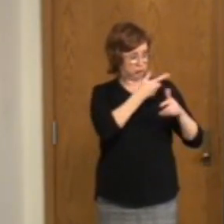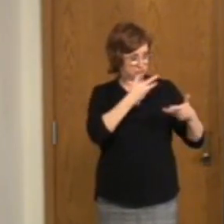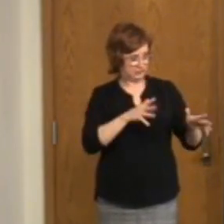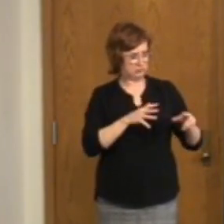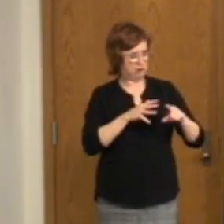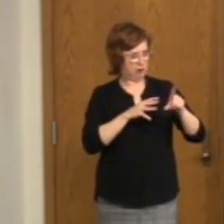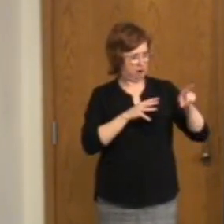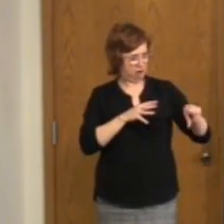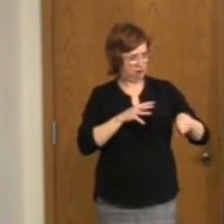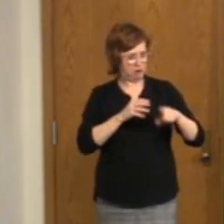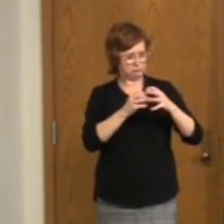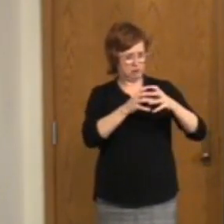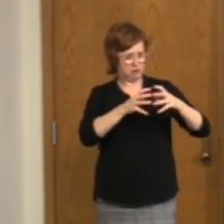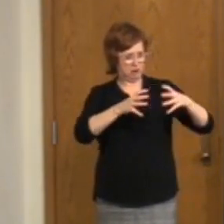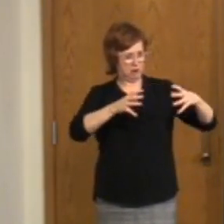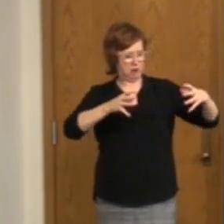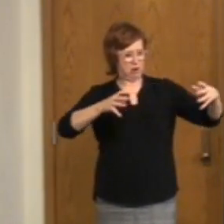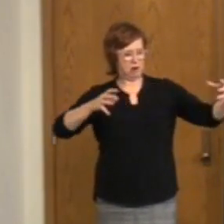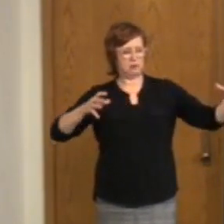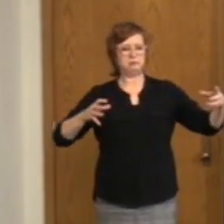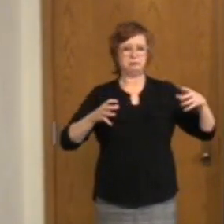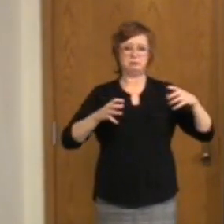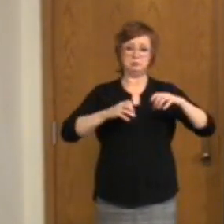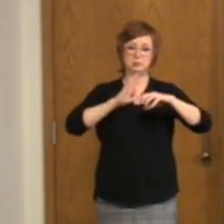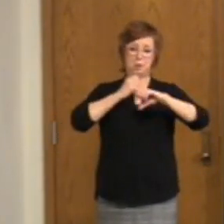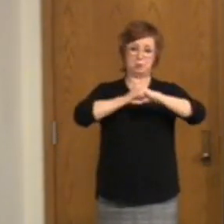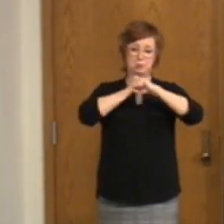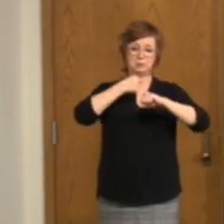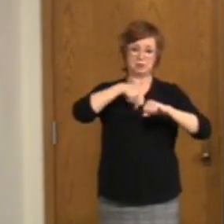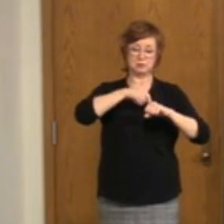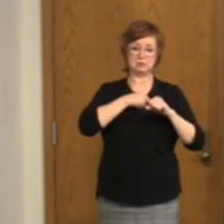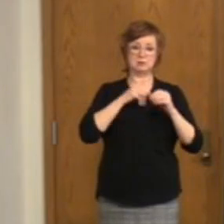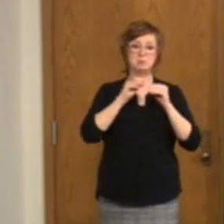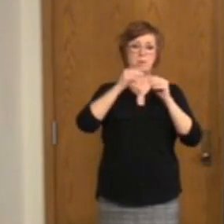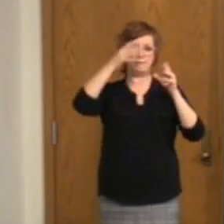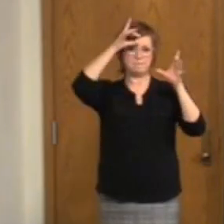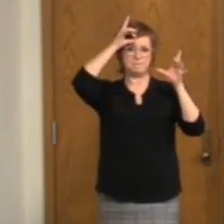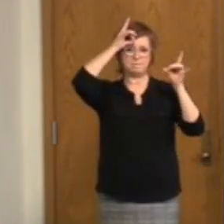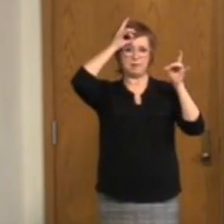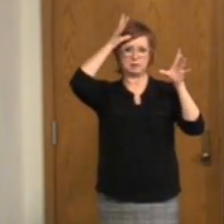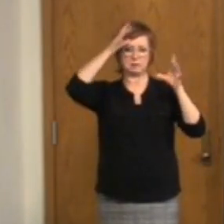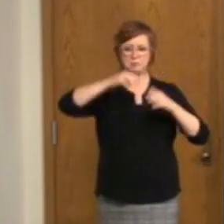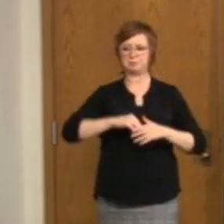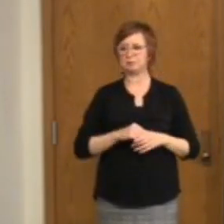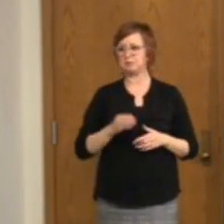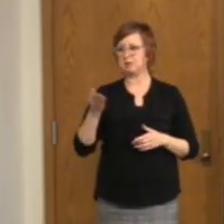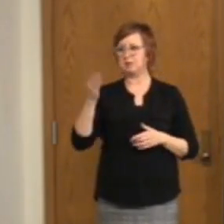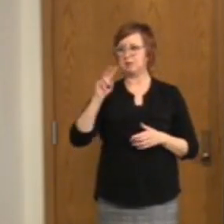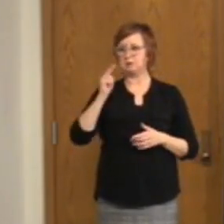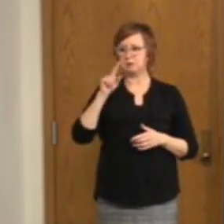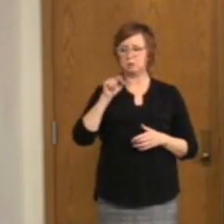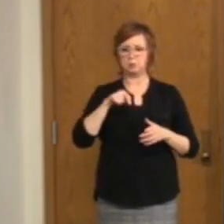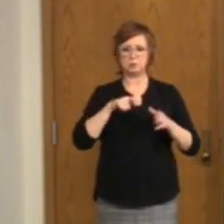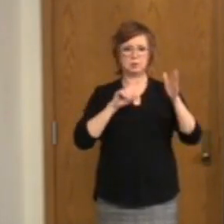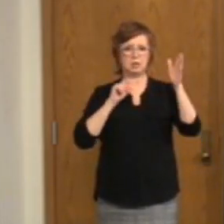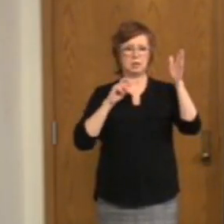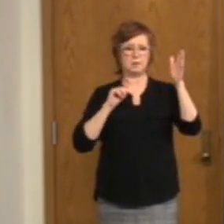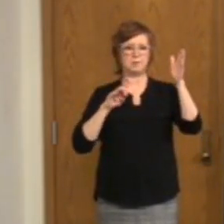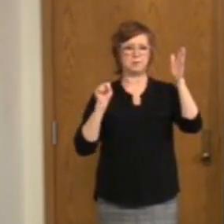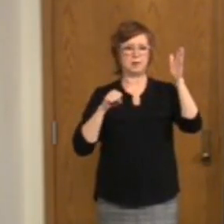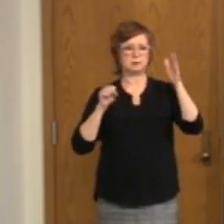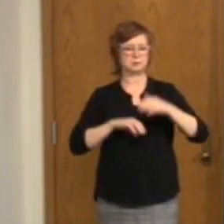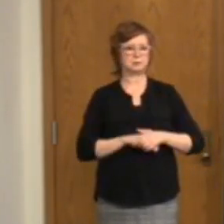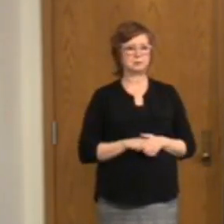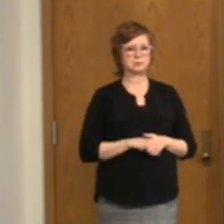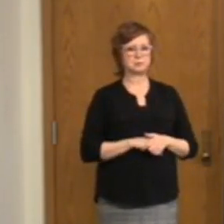what seems to be fairly strong protection in a much quicker fashion. Follow up, Adam?